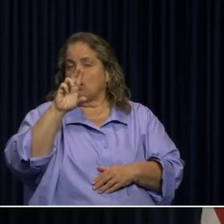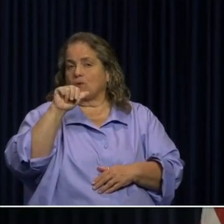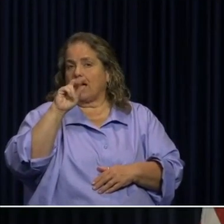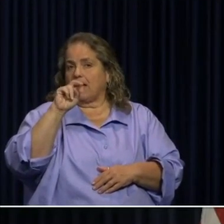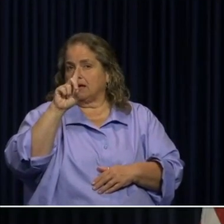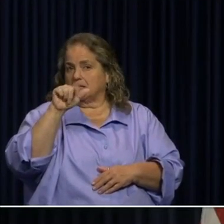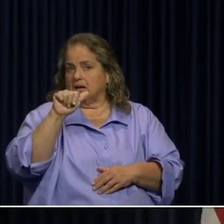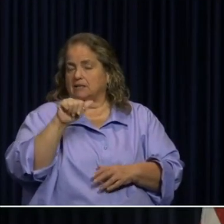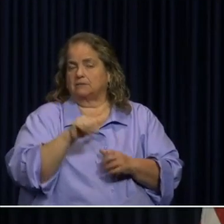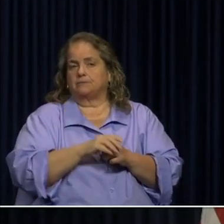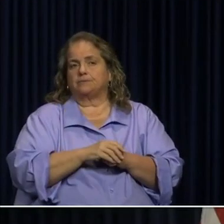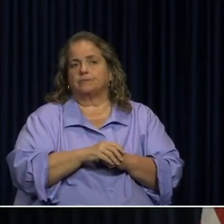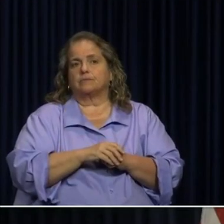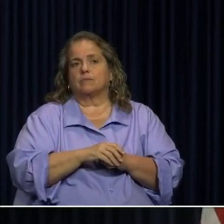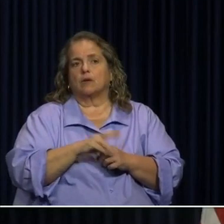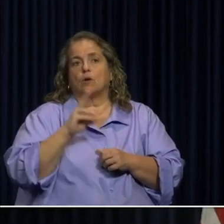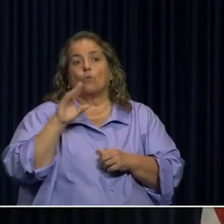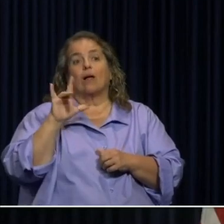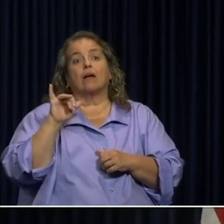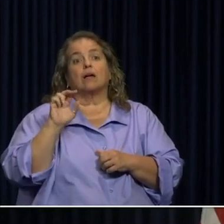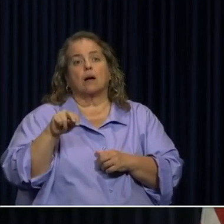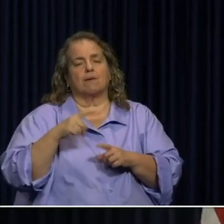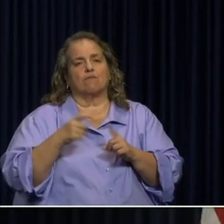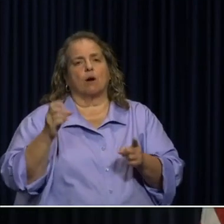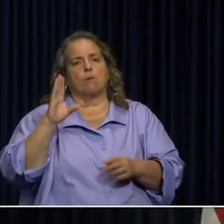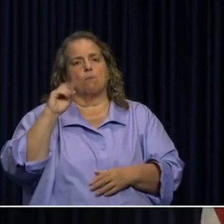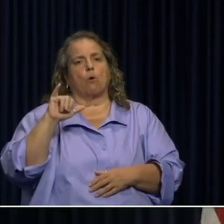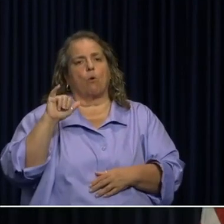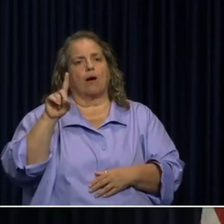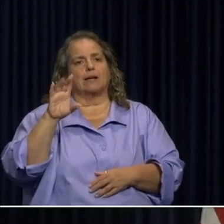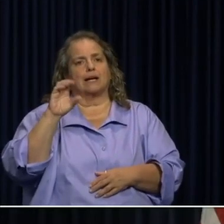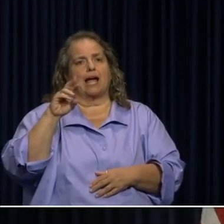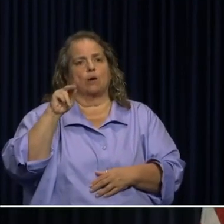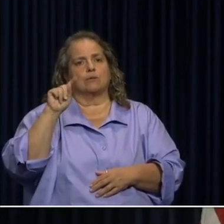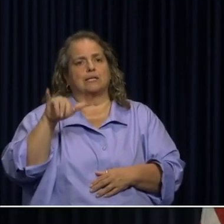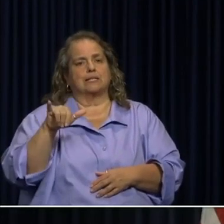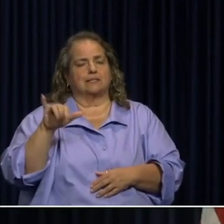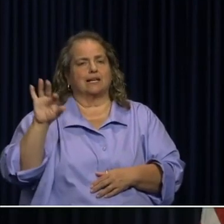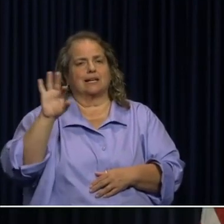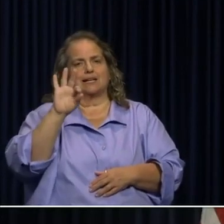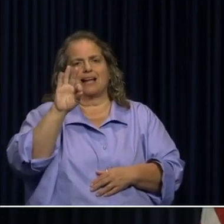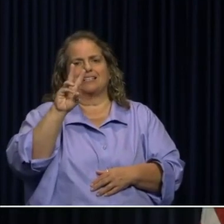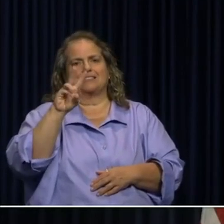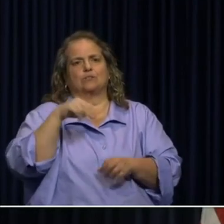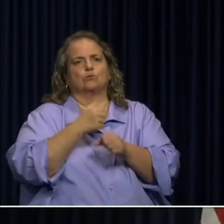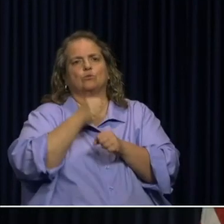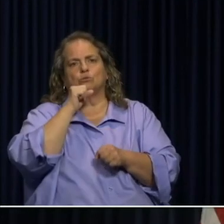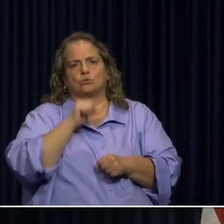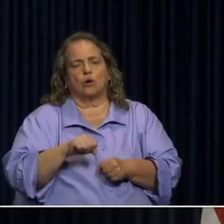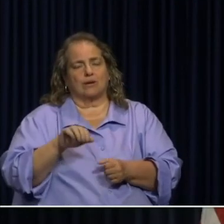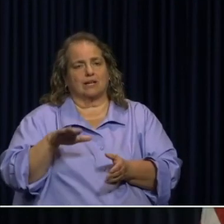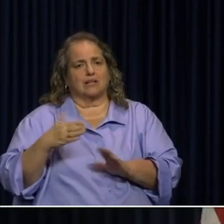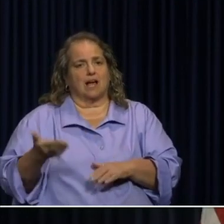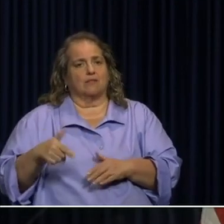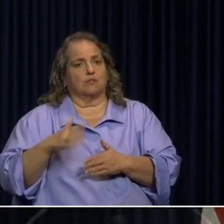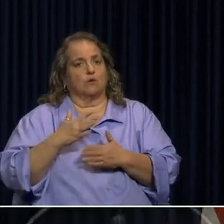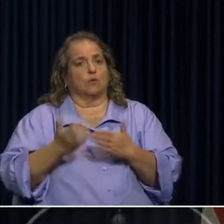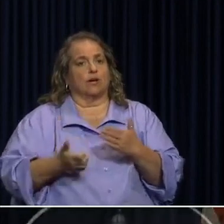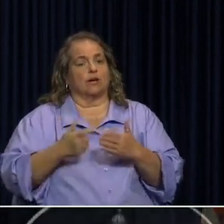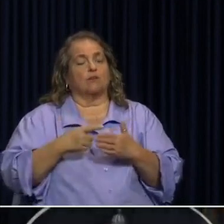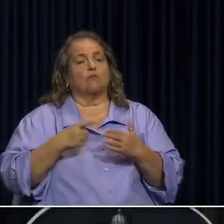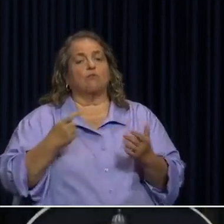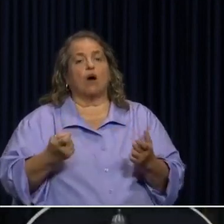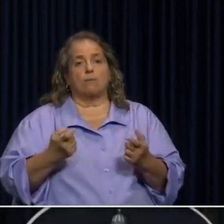Miranda is from Boyd County. He was 96 years old. He died over the weekend from complications